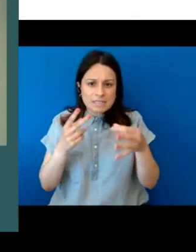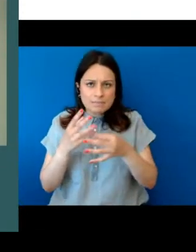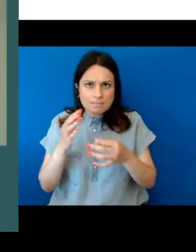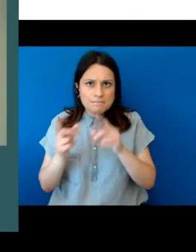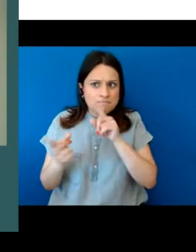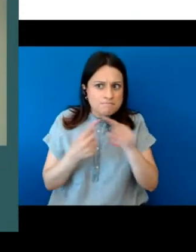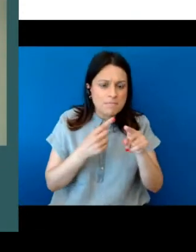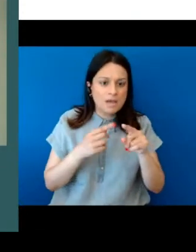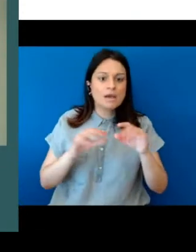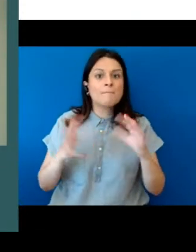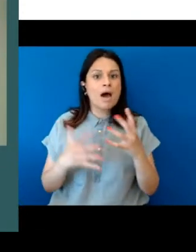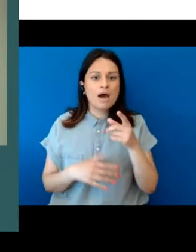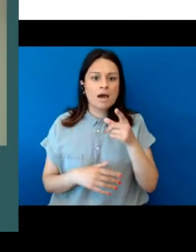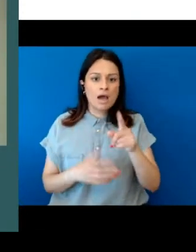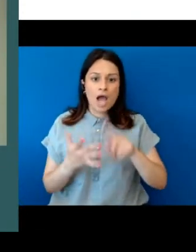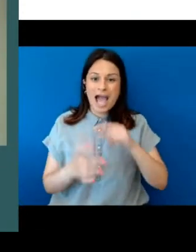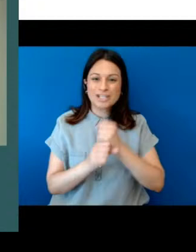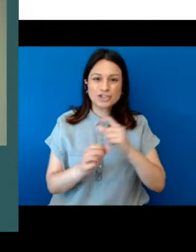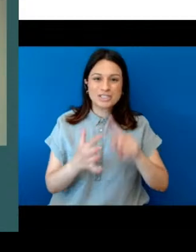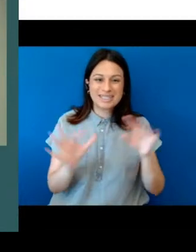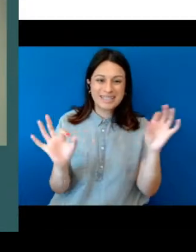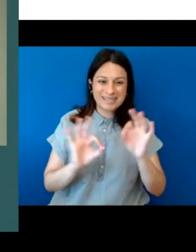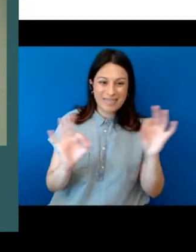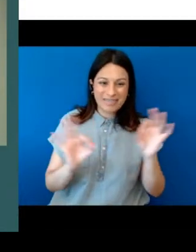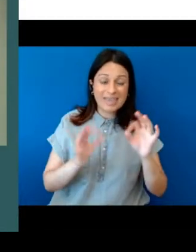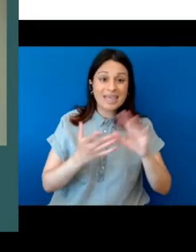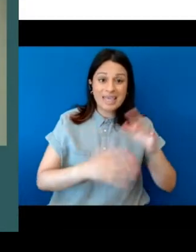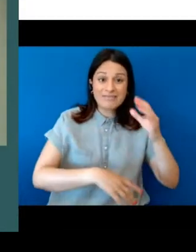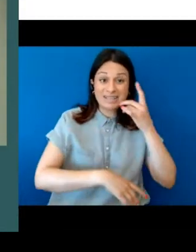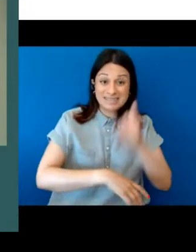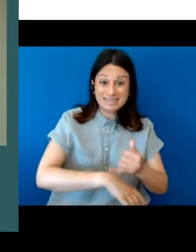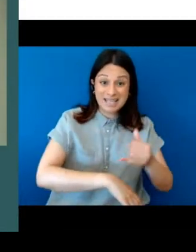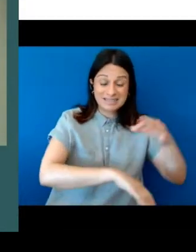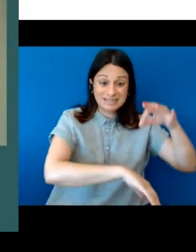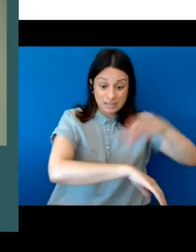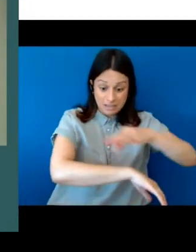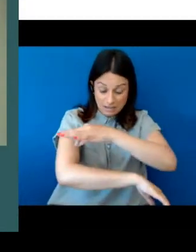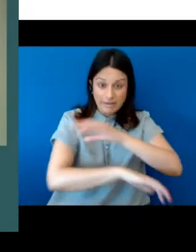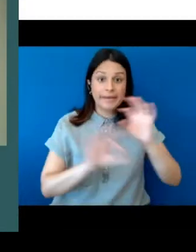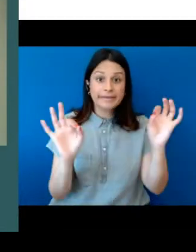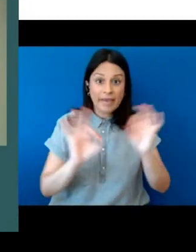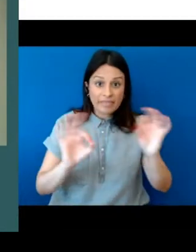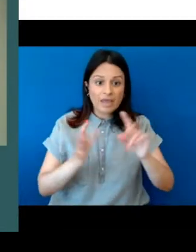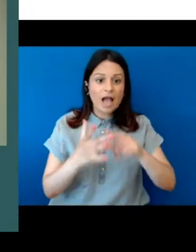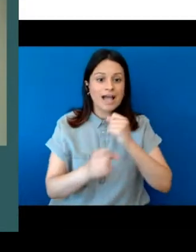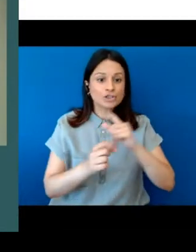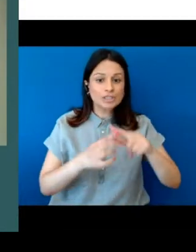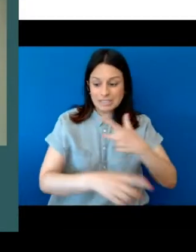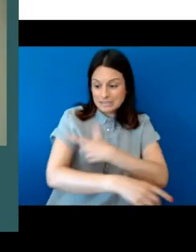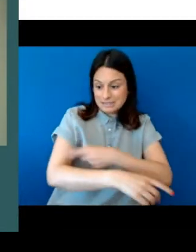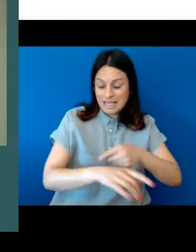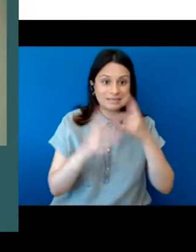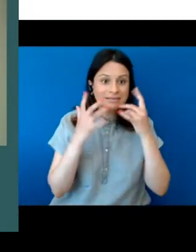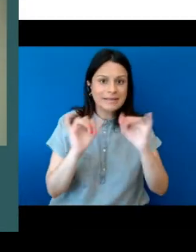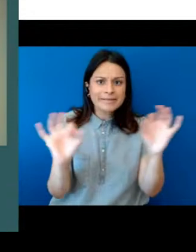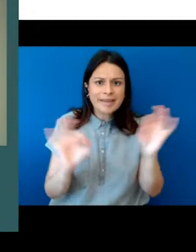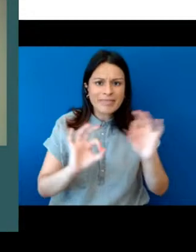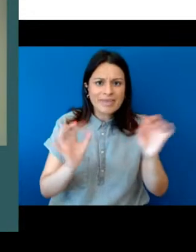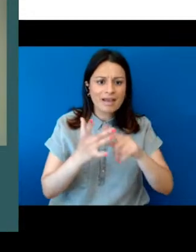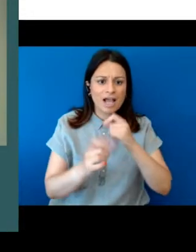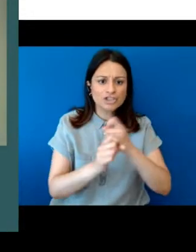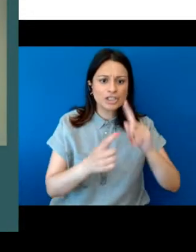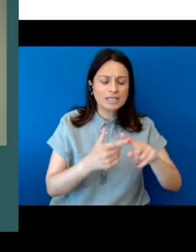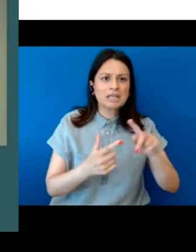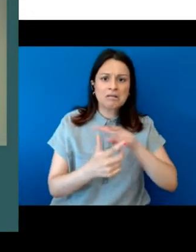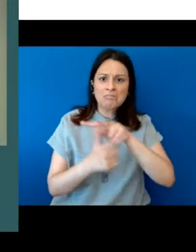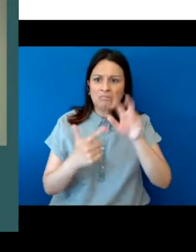don't have IgE on skin prick testing, and you don't have IgE on blood testing, but you do react if somebody